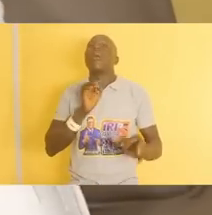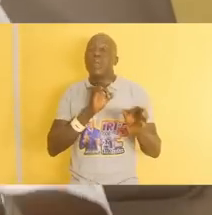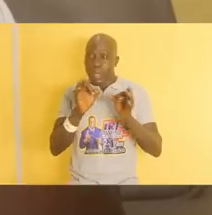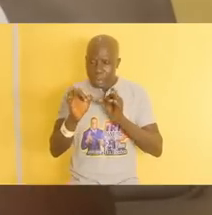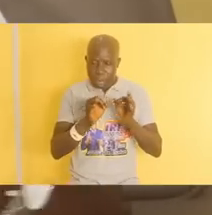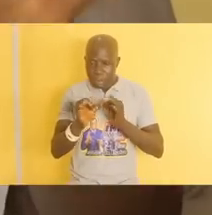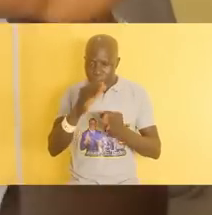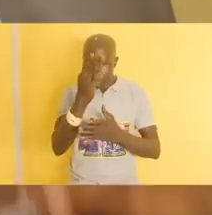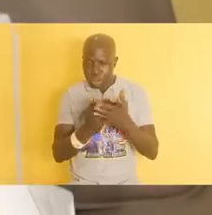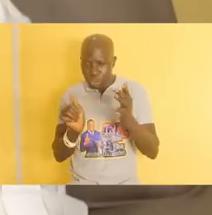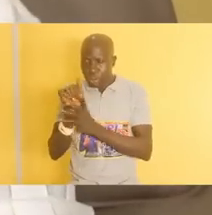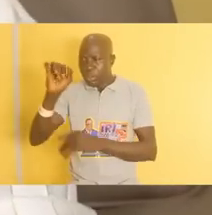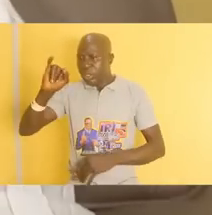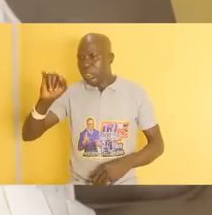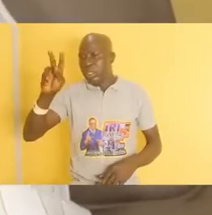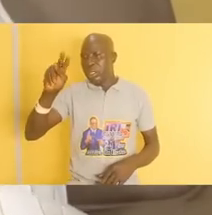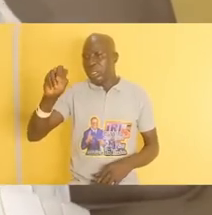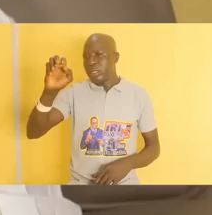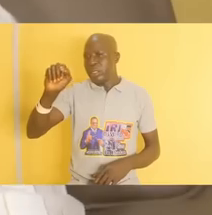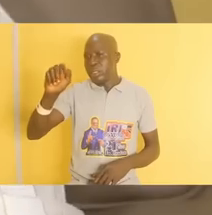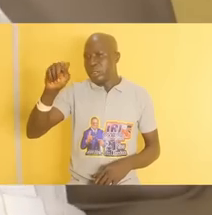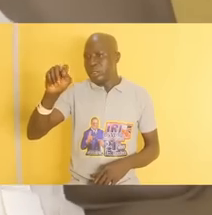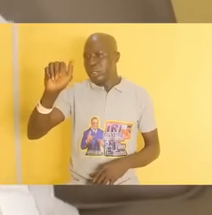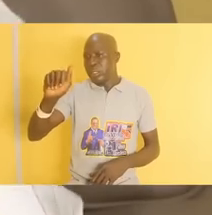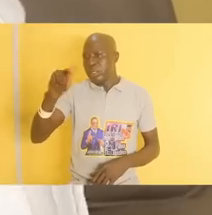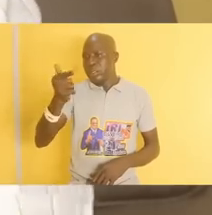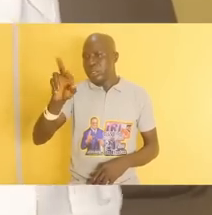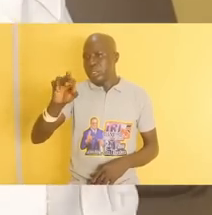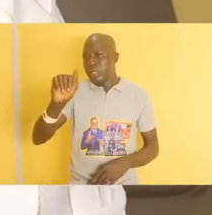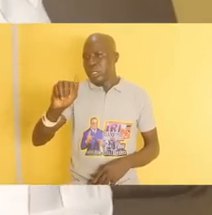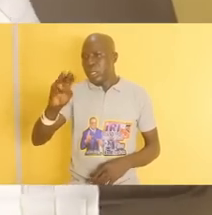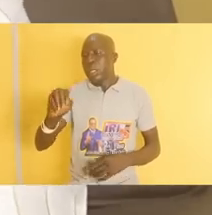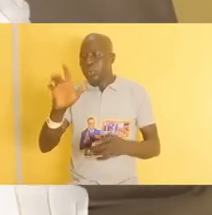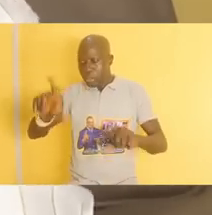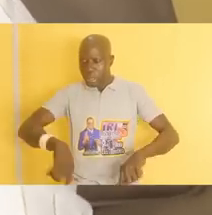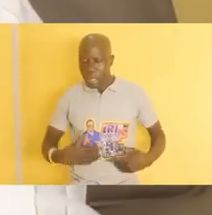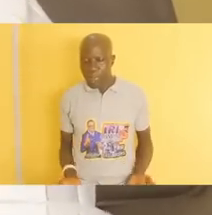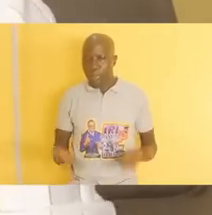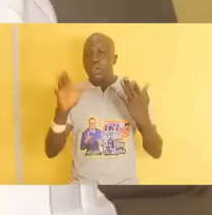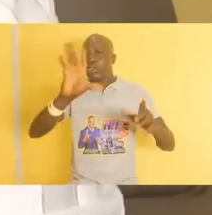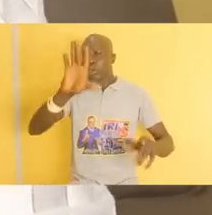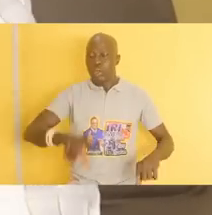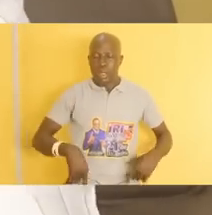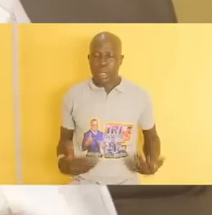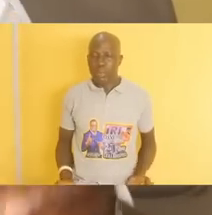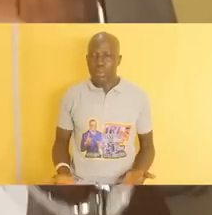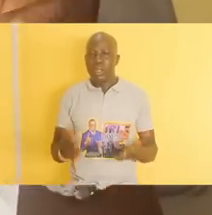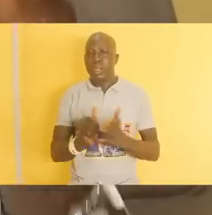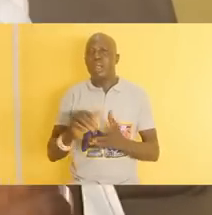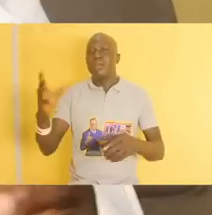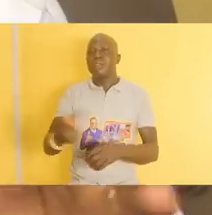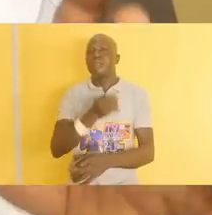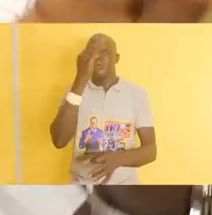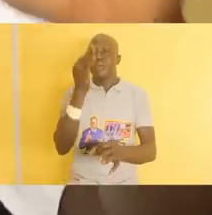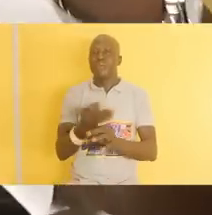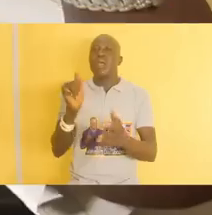We want to follow one be. No contest. Aye, we man today. Amen. Aye, we man today. Amen. I pray that we die. We